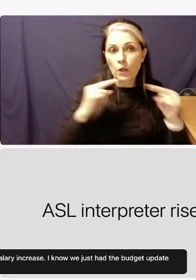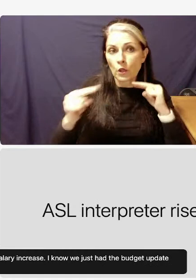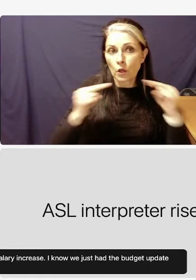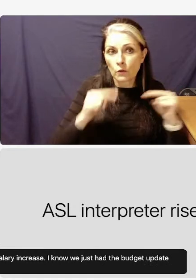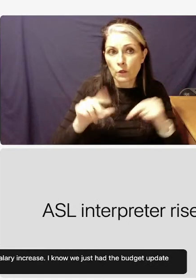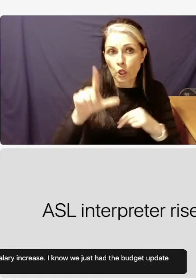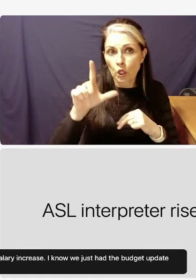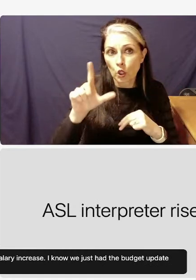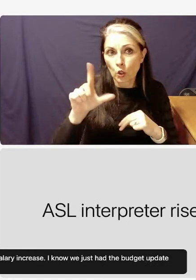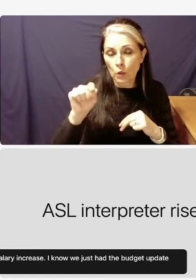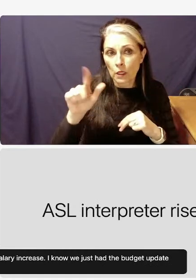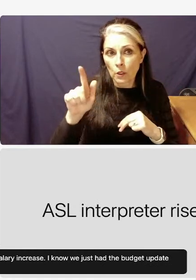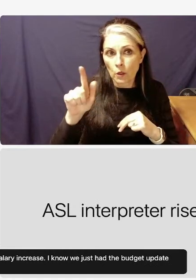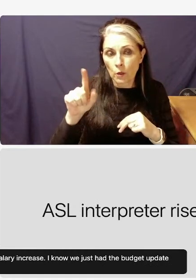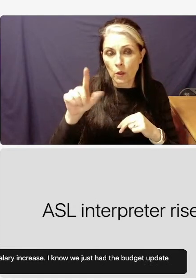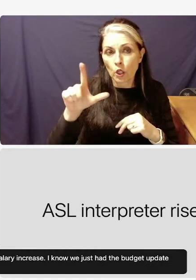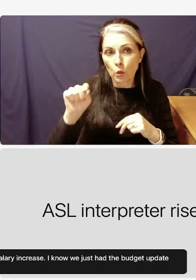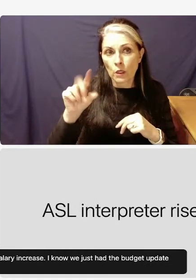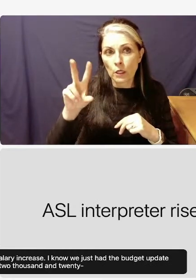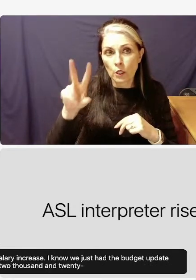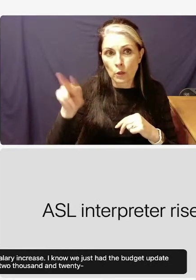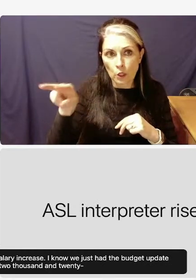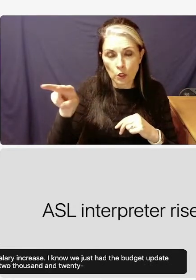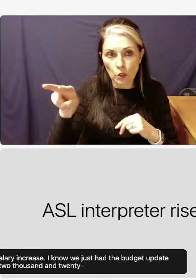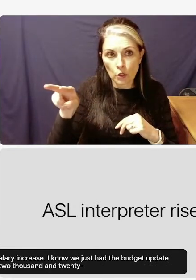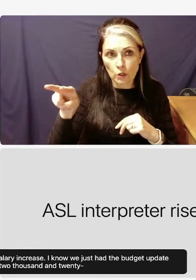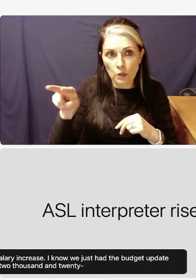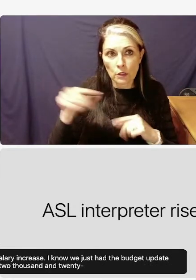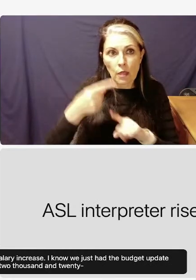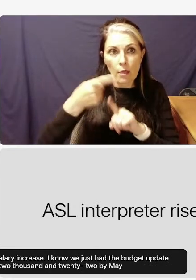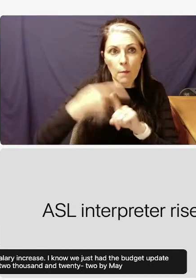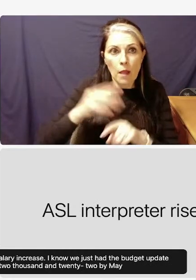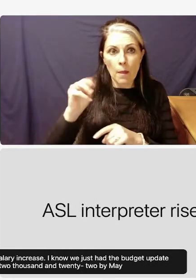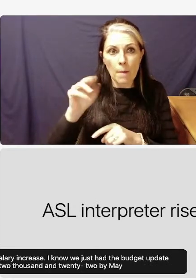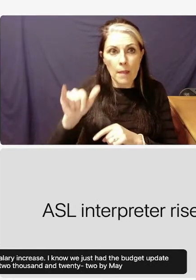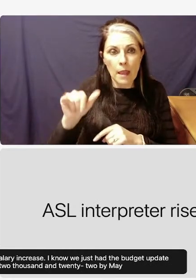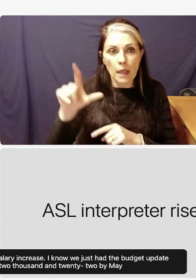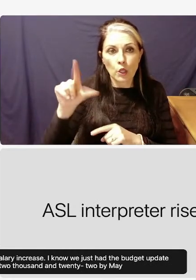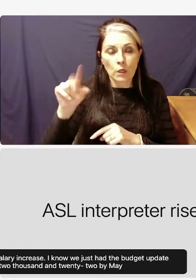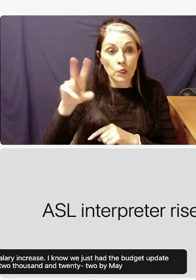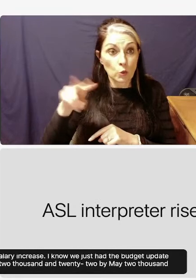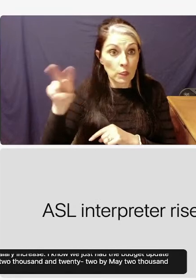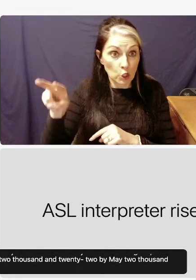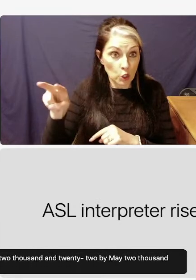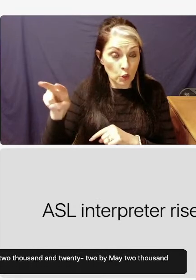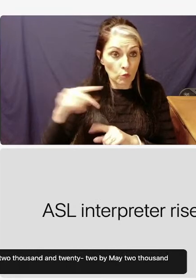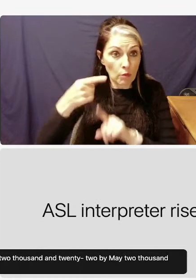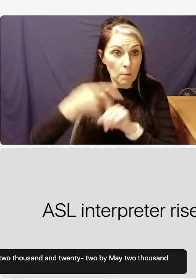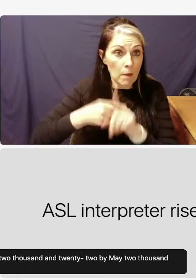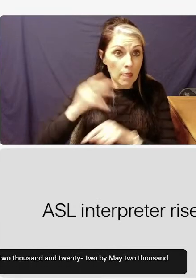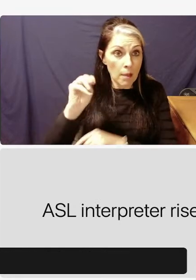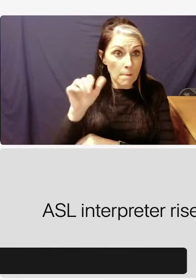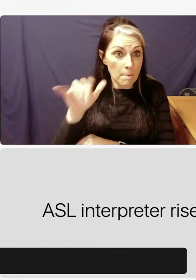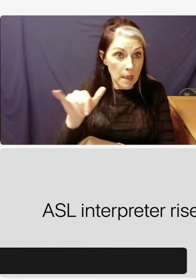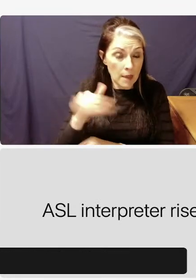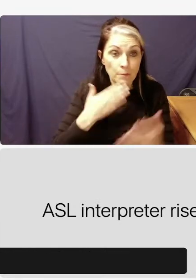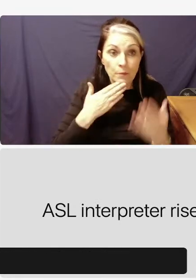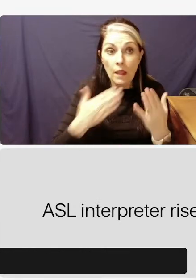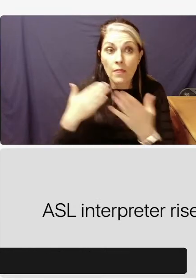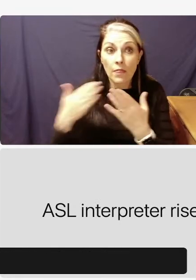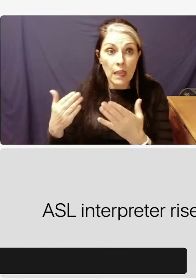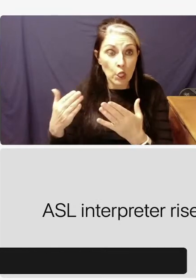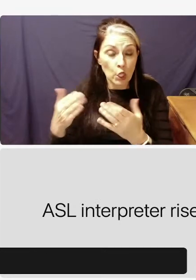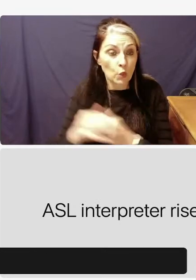2021 2022 by may 2022 um i would like to thank you